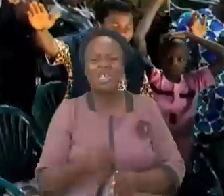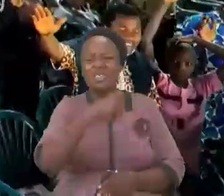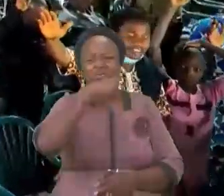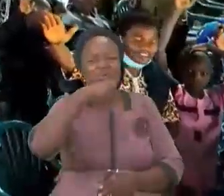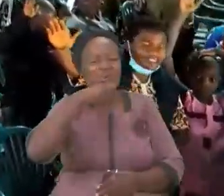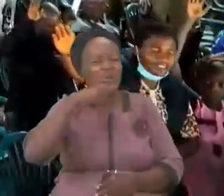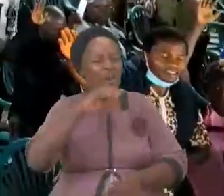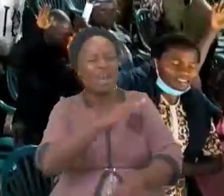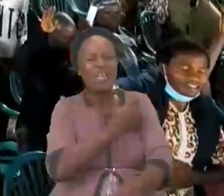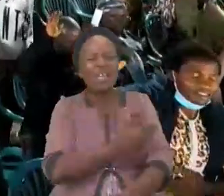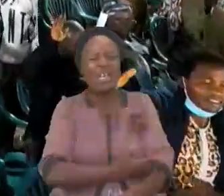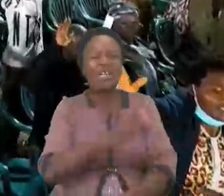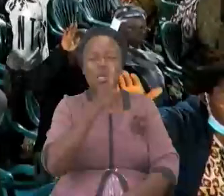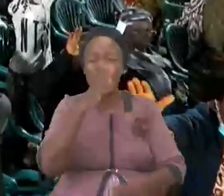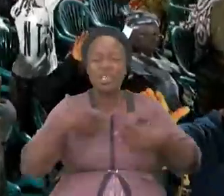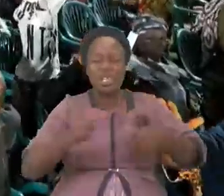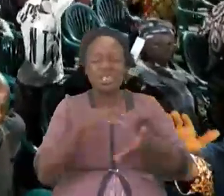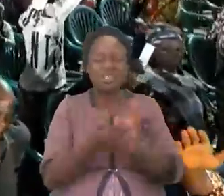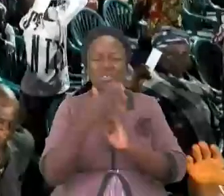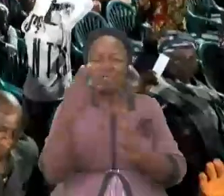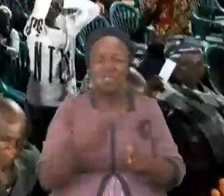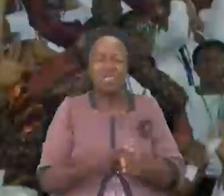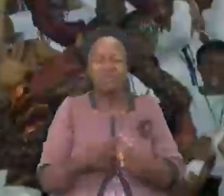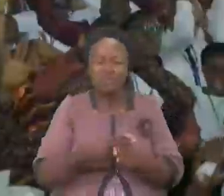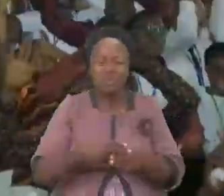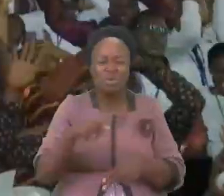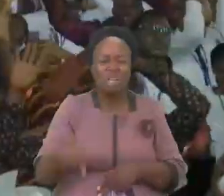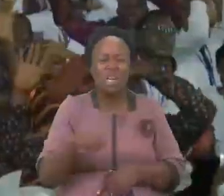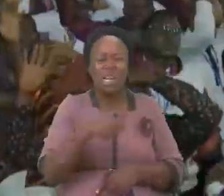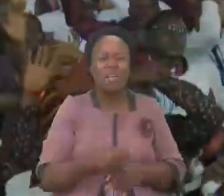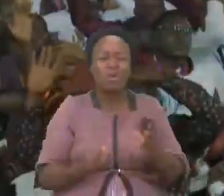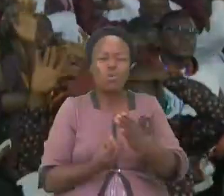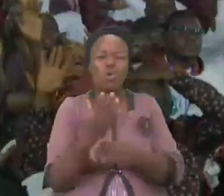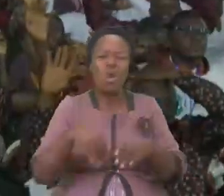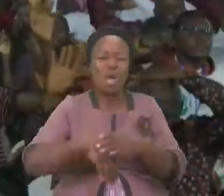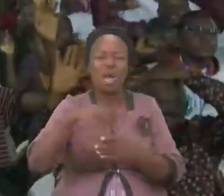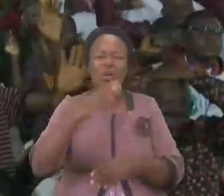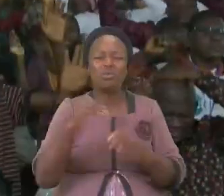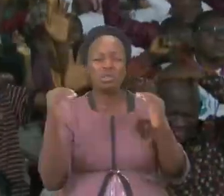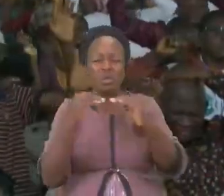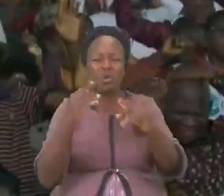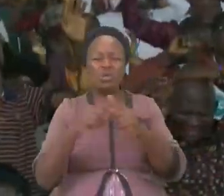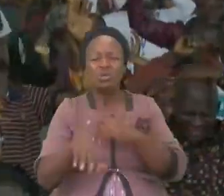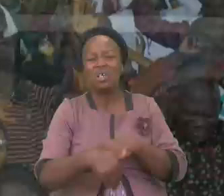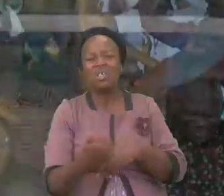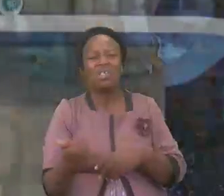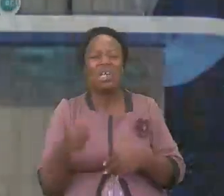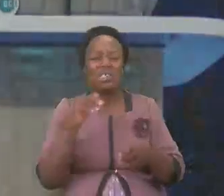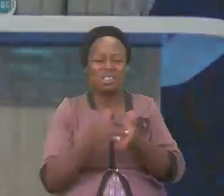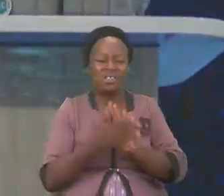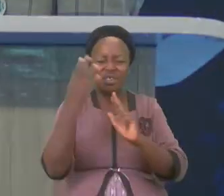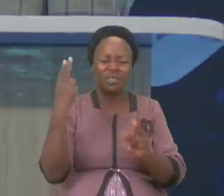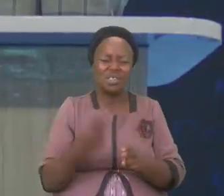leg, grow out equal to the other in Jesus' name. Paralysis, stroke, you are healed